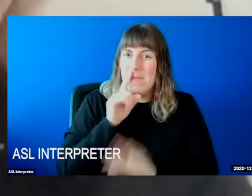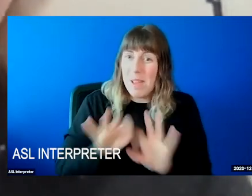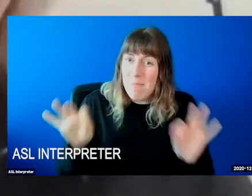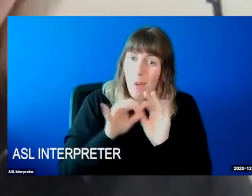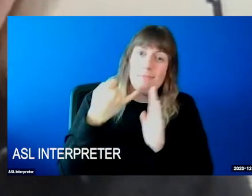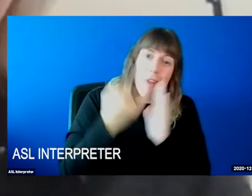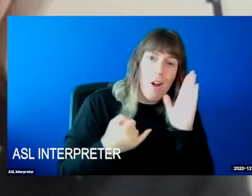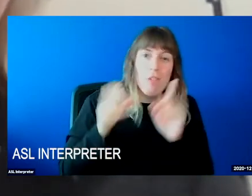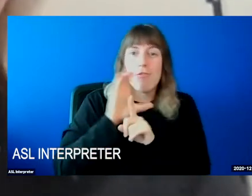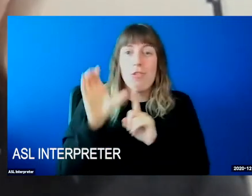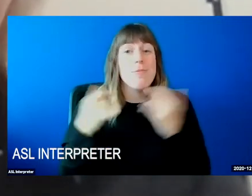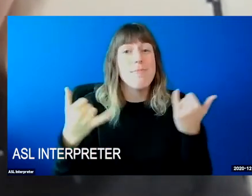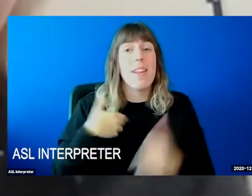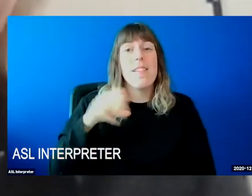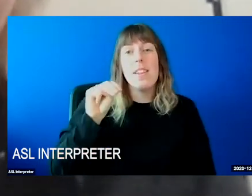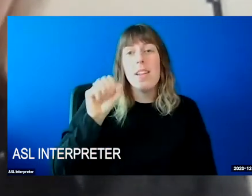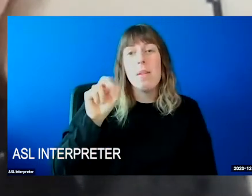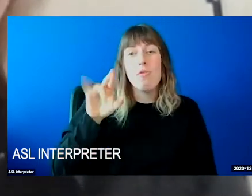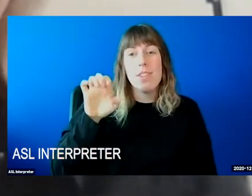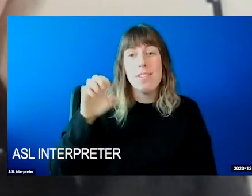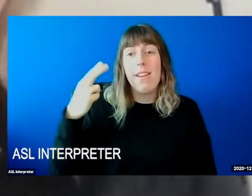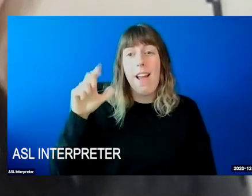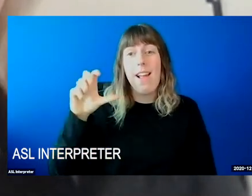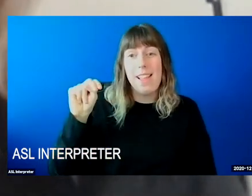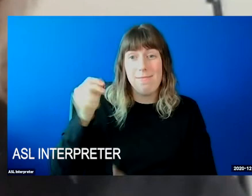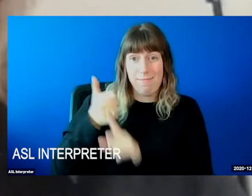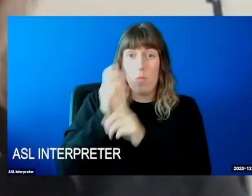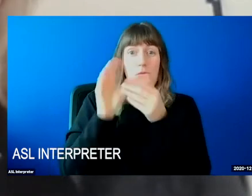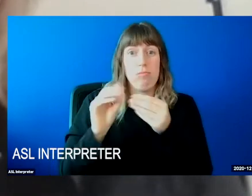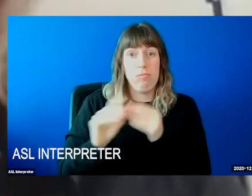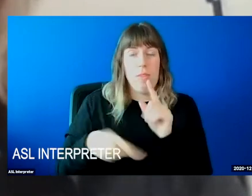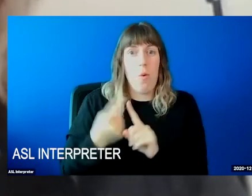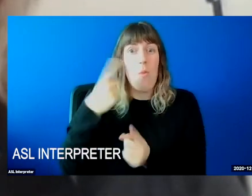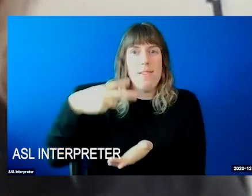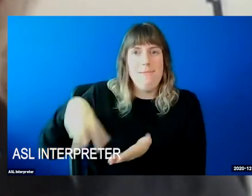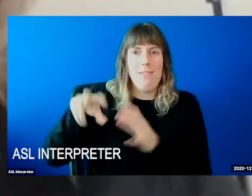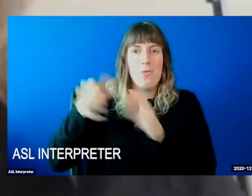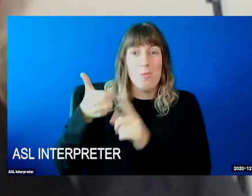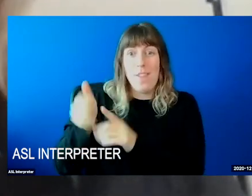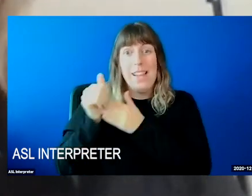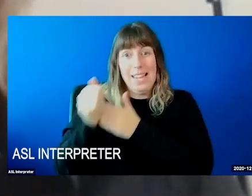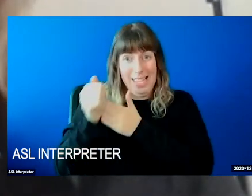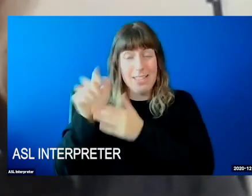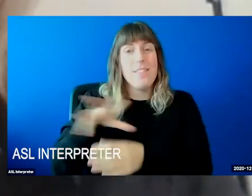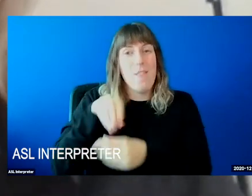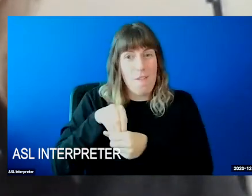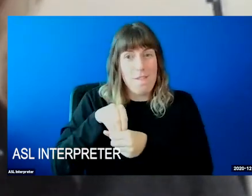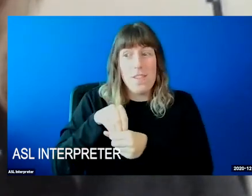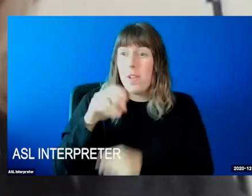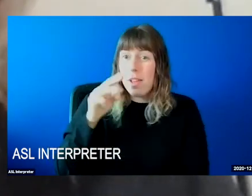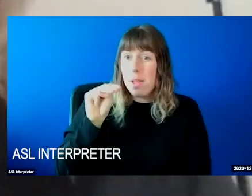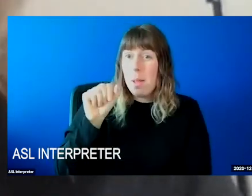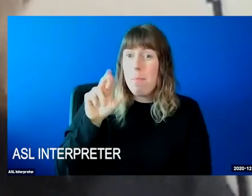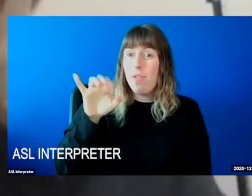and we have Mary Helene with us today, who's going to be talking about a really incredible dance group that she leads and she's part of. So Mary